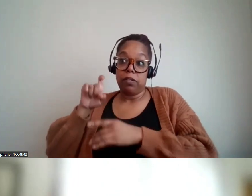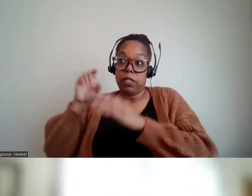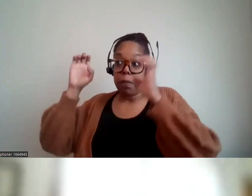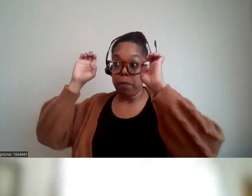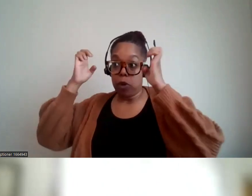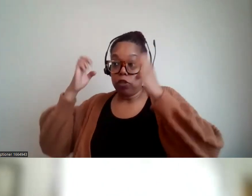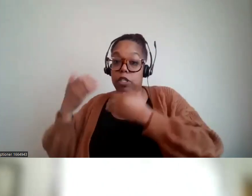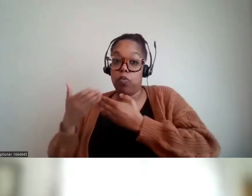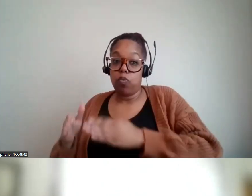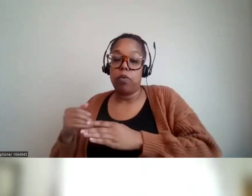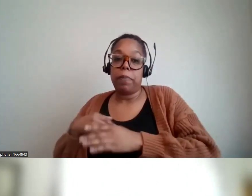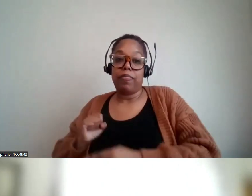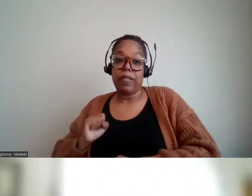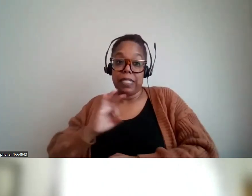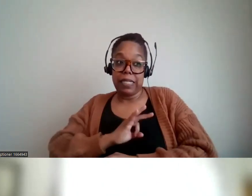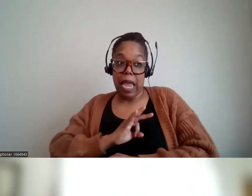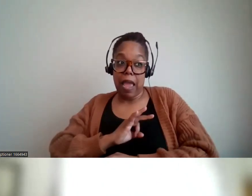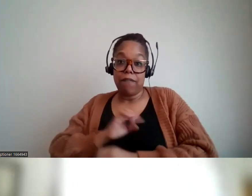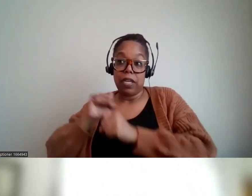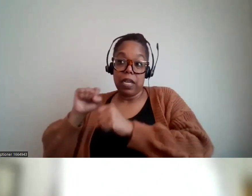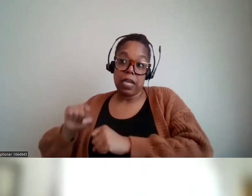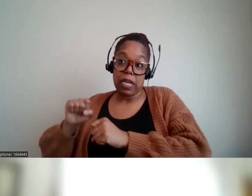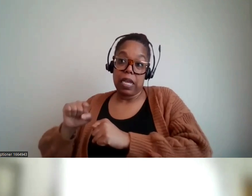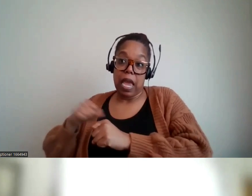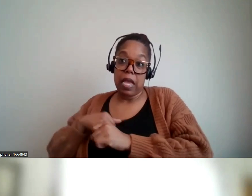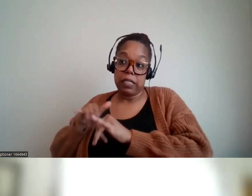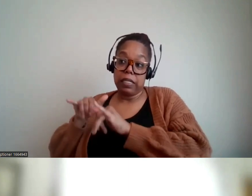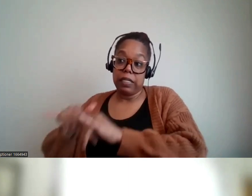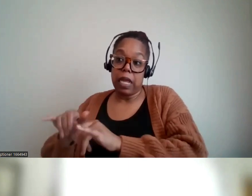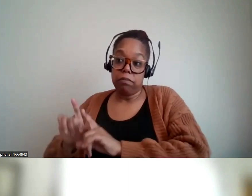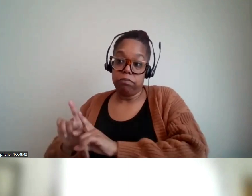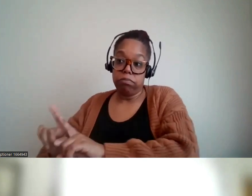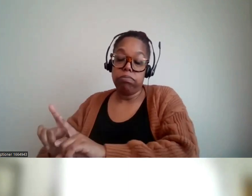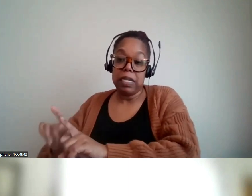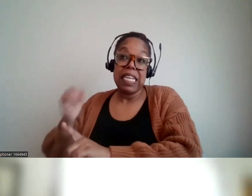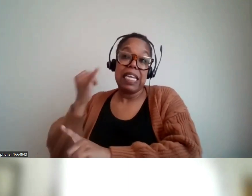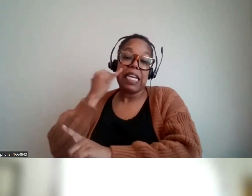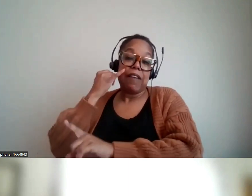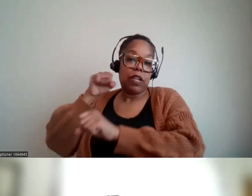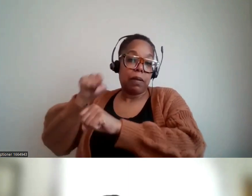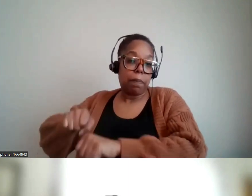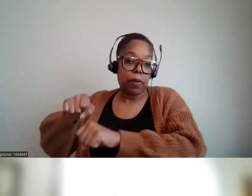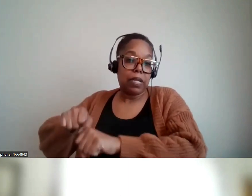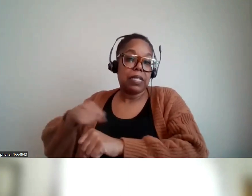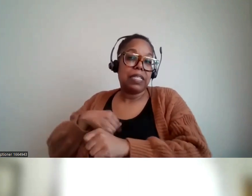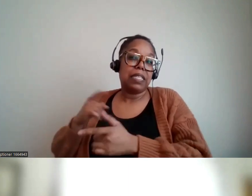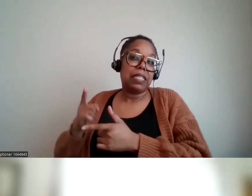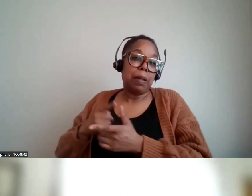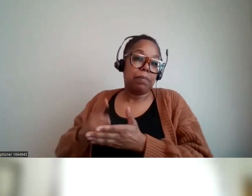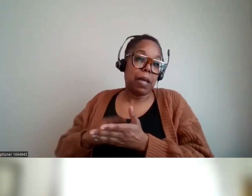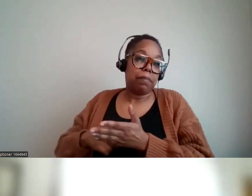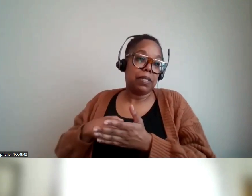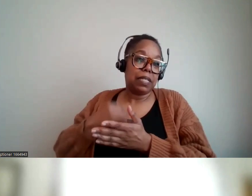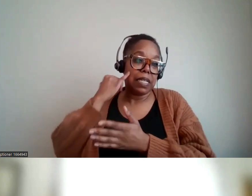are able to stay with them if they can. Sometimes the other calls and coverage and all that gets a little bit challenging, but if they're